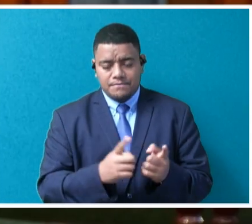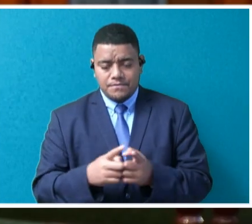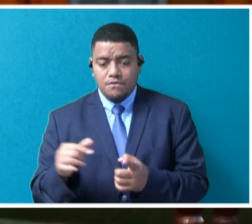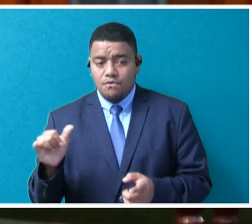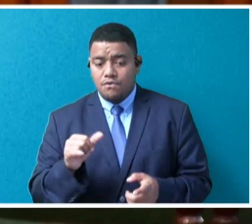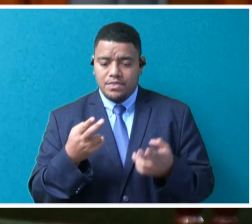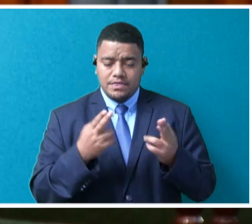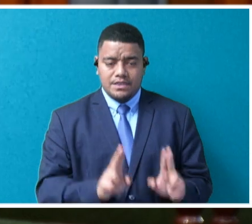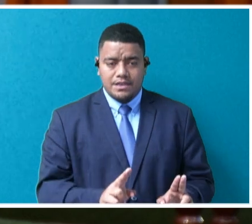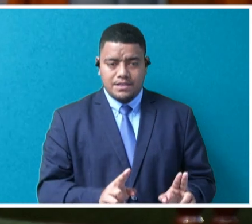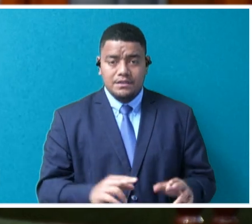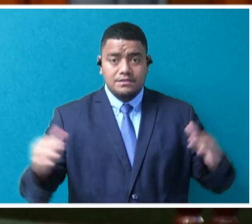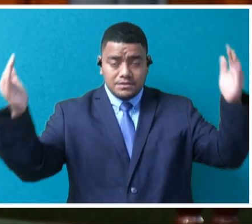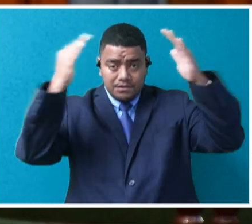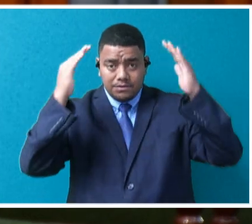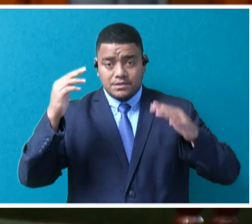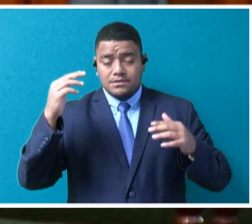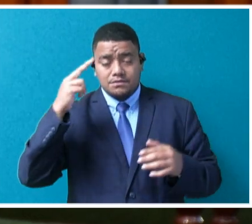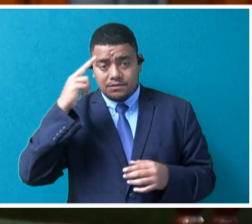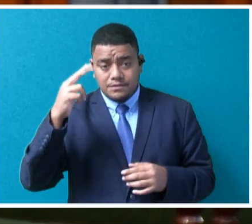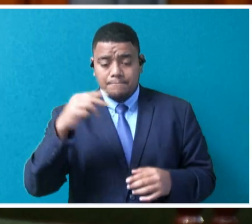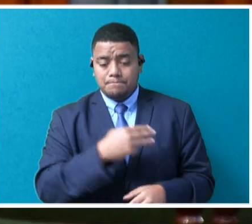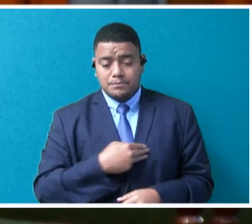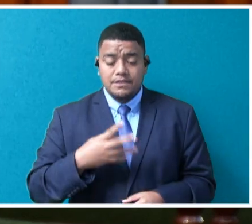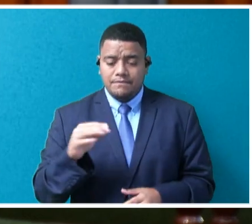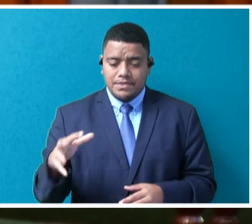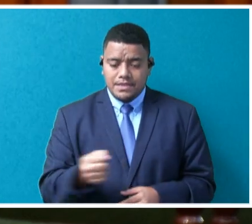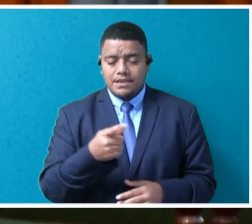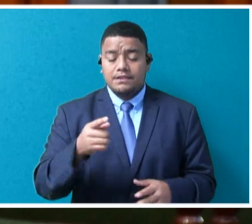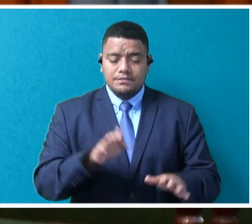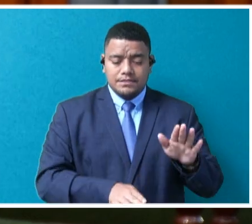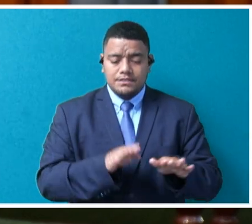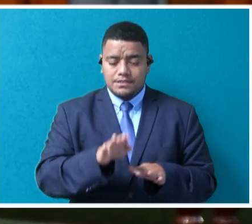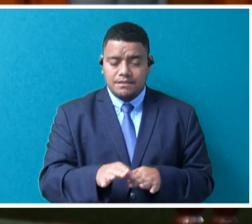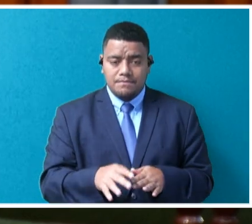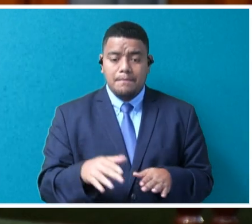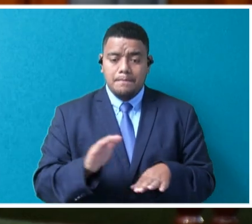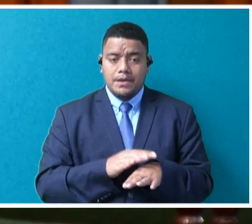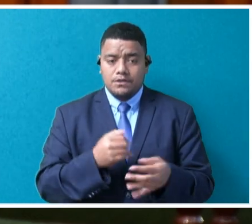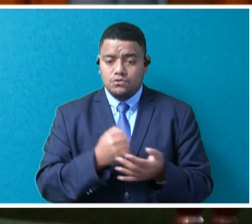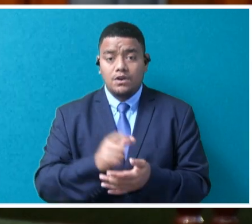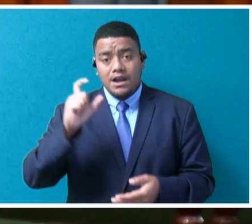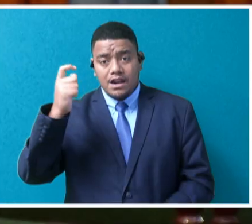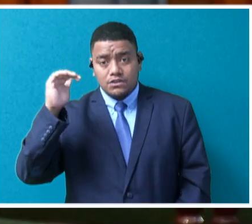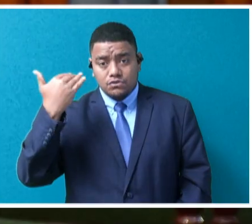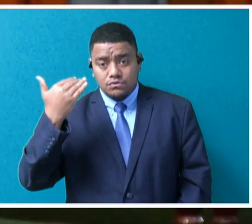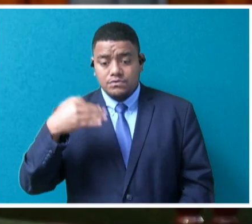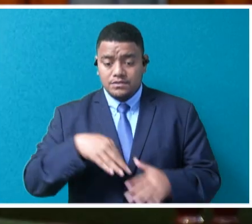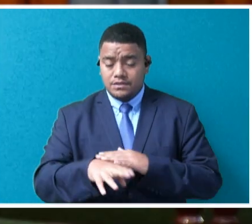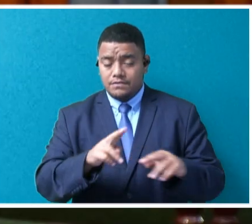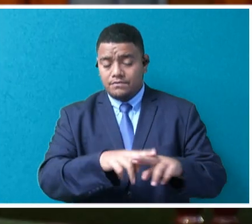death. Mr. Speaker, sir, the Ministry has taken proactive steps to ensure that classrooms across